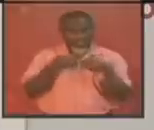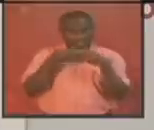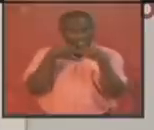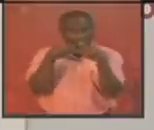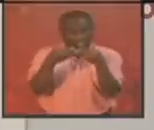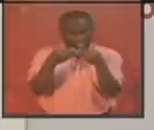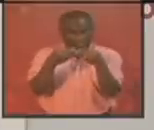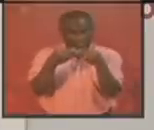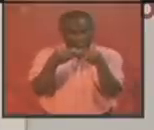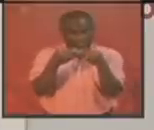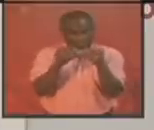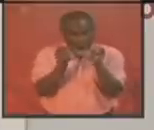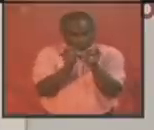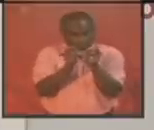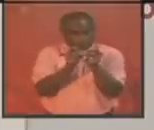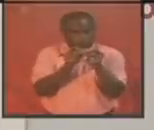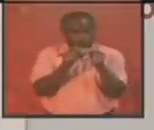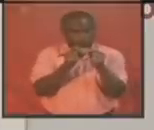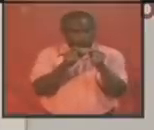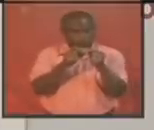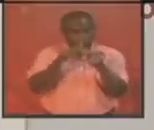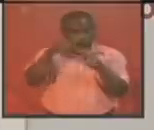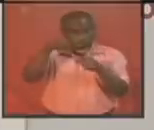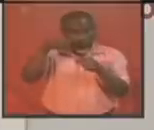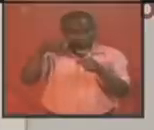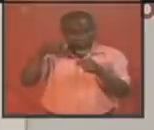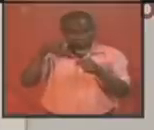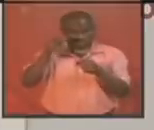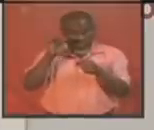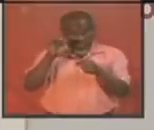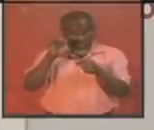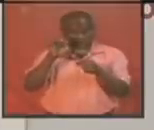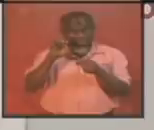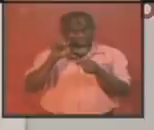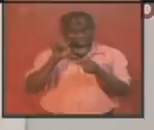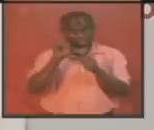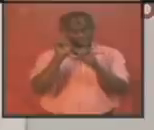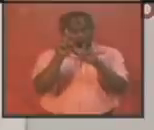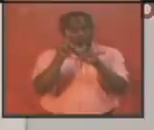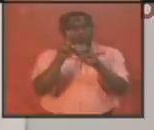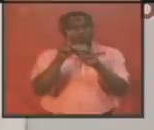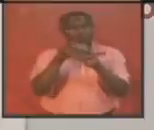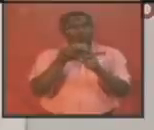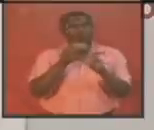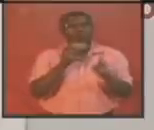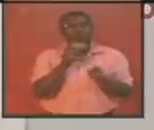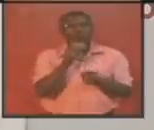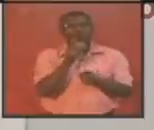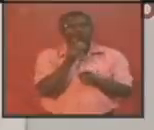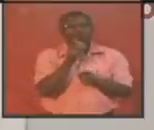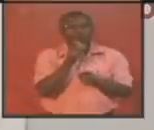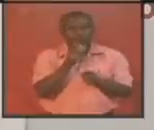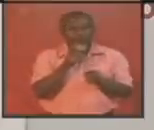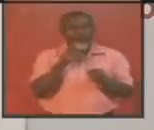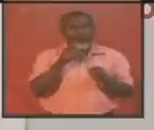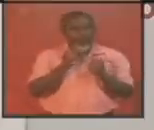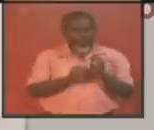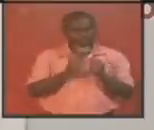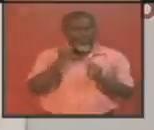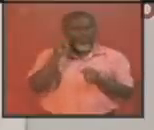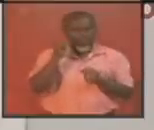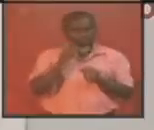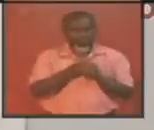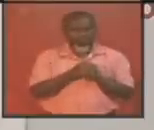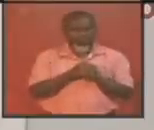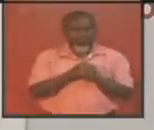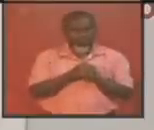to China was Trinidad and Tobago. And if you fast forward a few months, guess what happened?